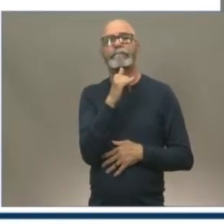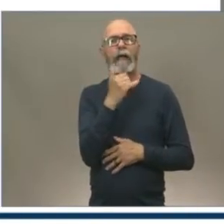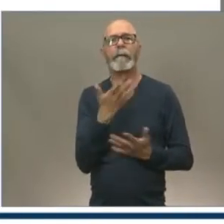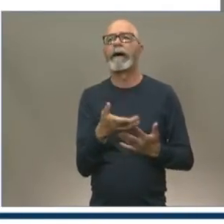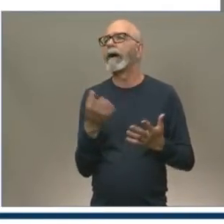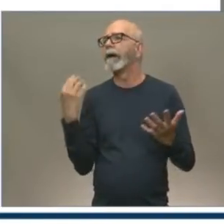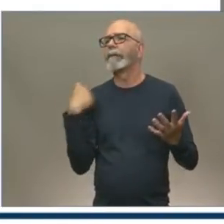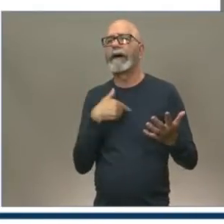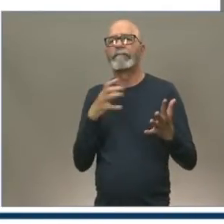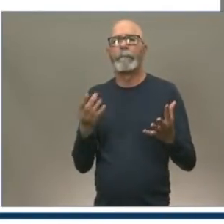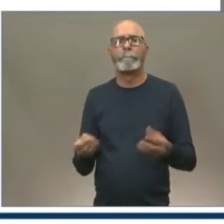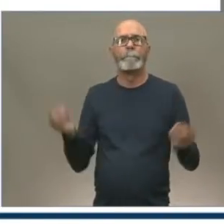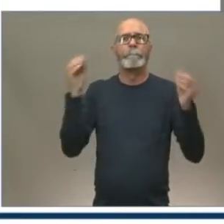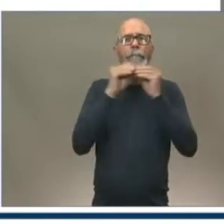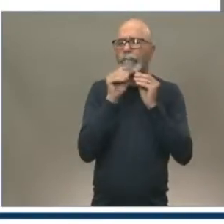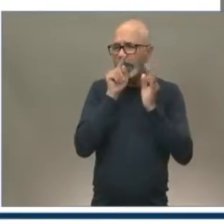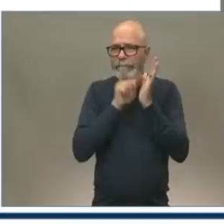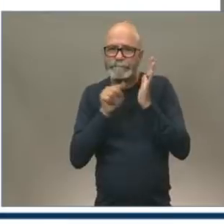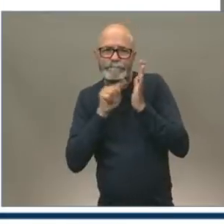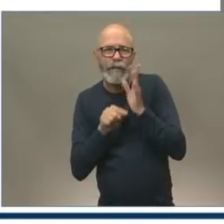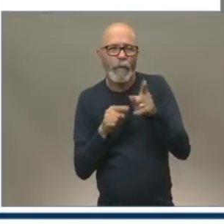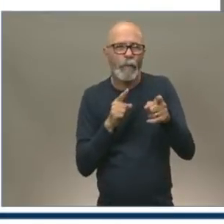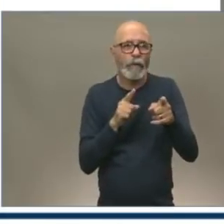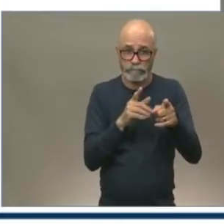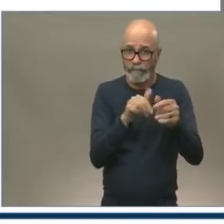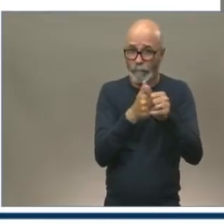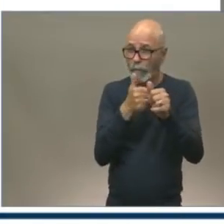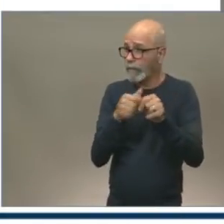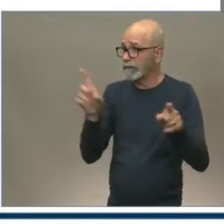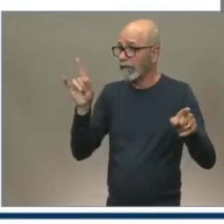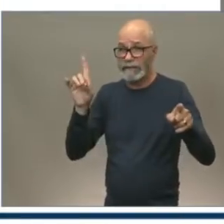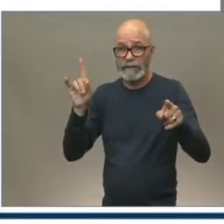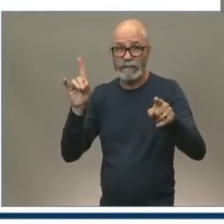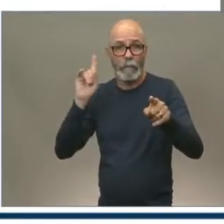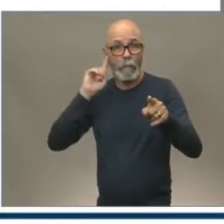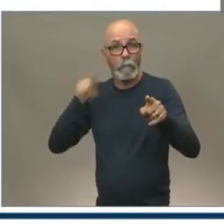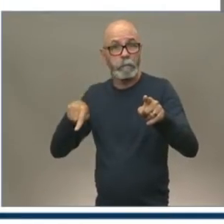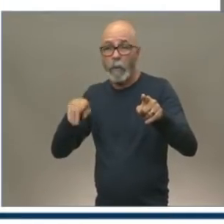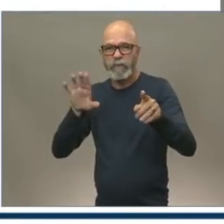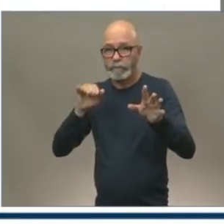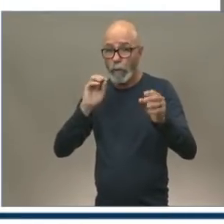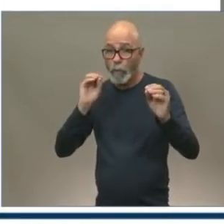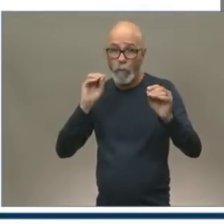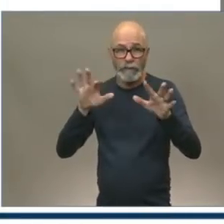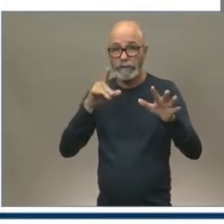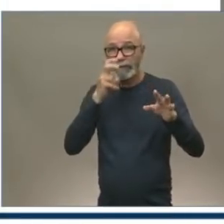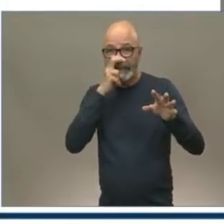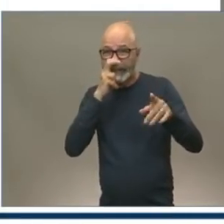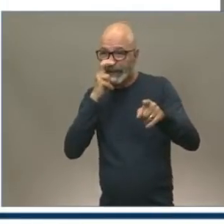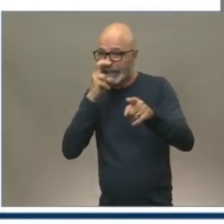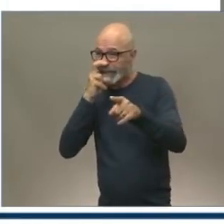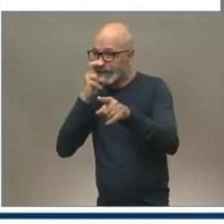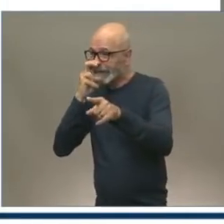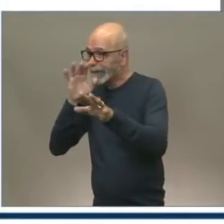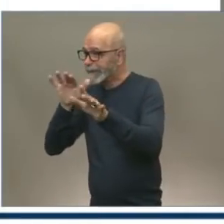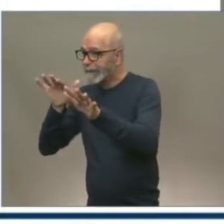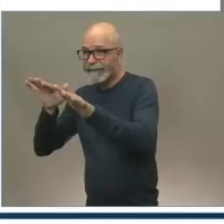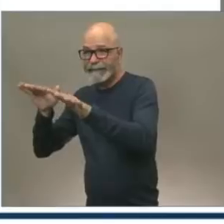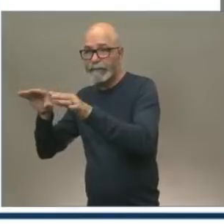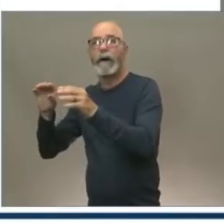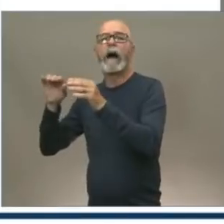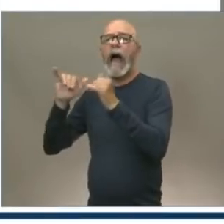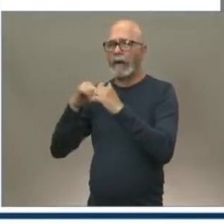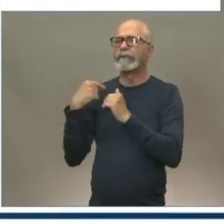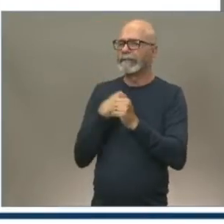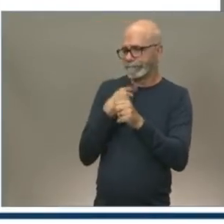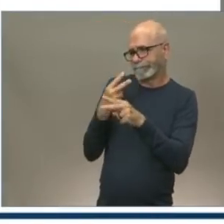or enforcement of the quarantine? How do we layer on perhaps stronger requirements around testing? Those are all things that, we really started